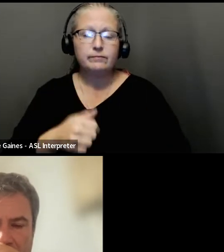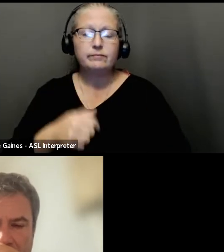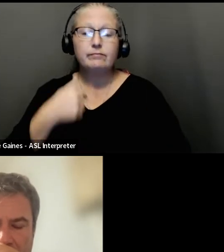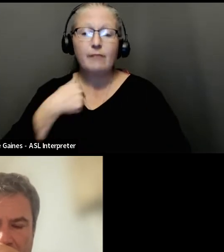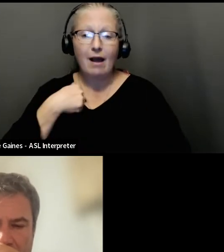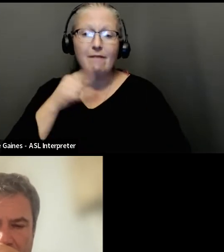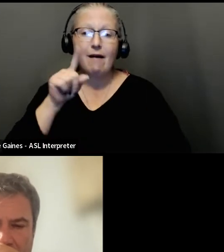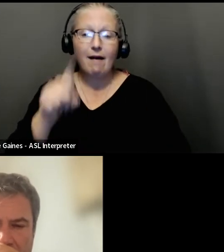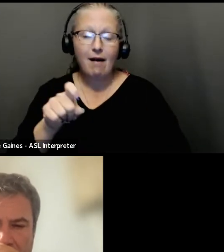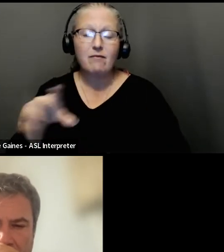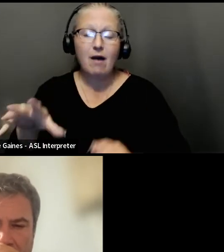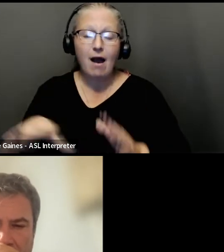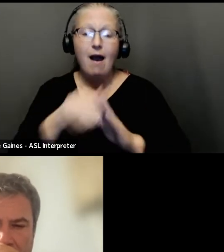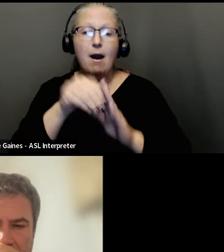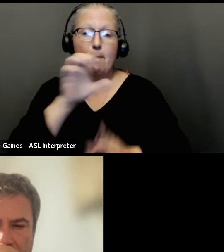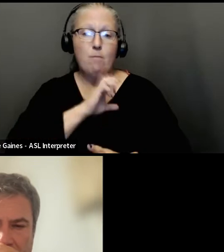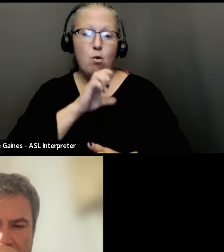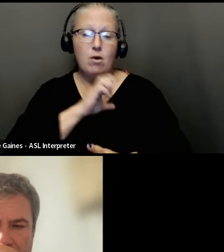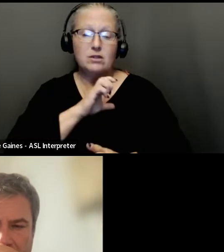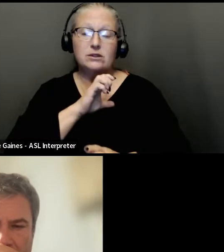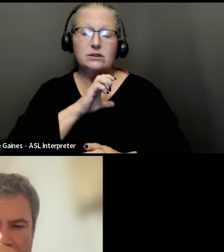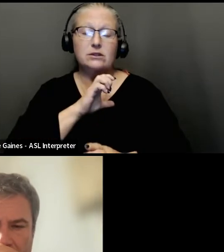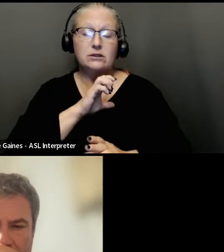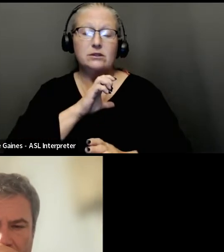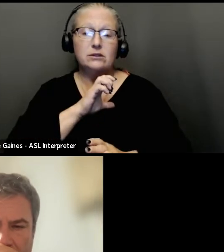have asked for additional police presence